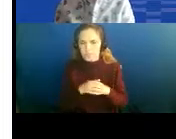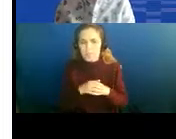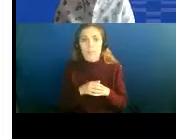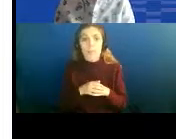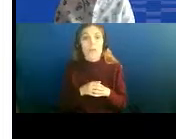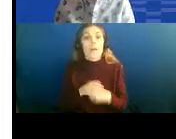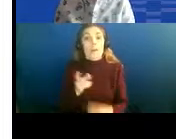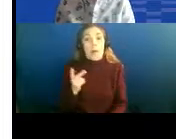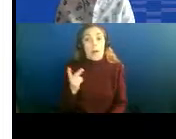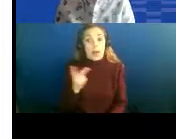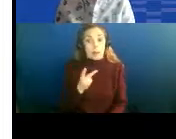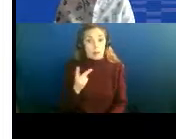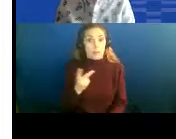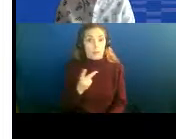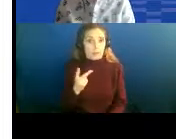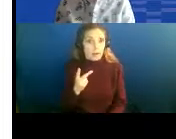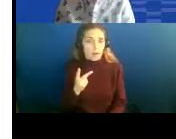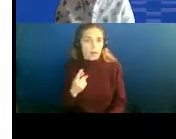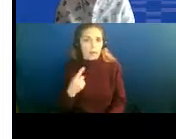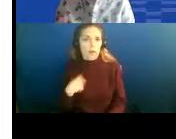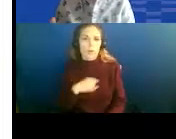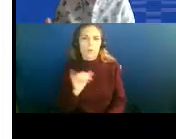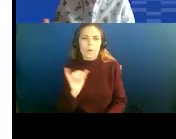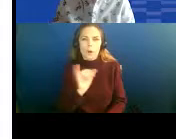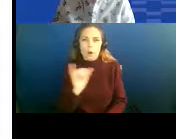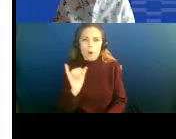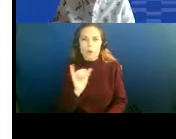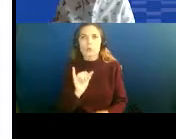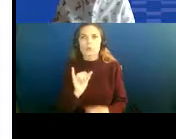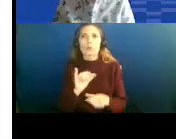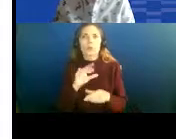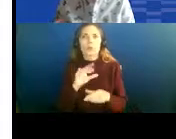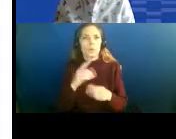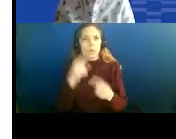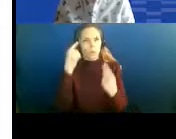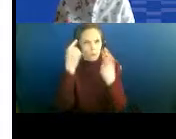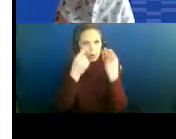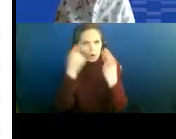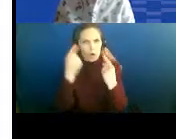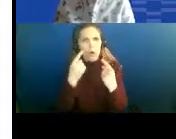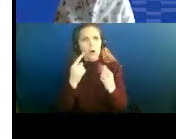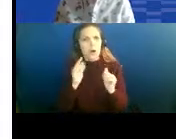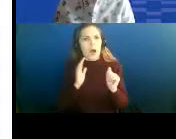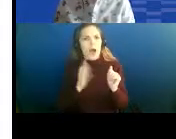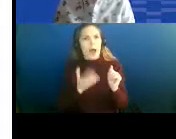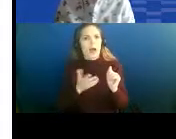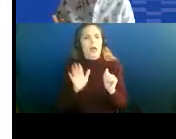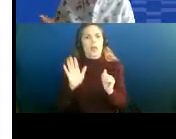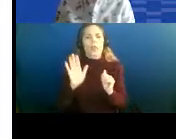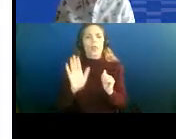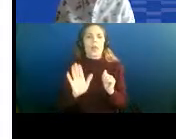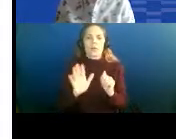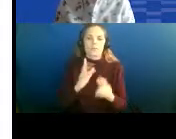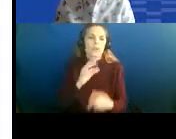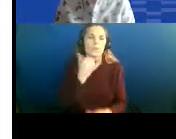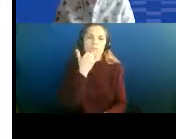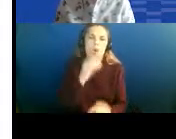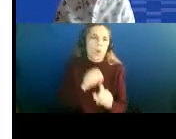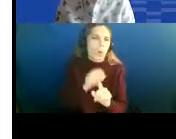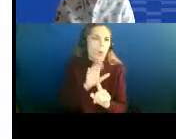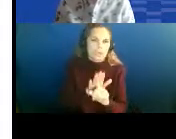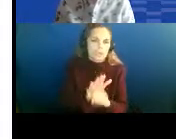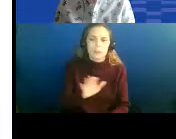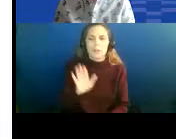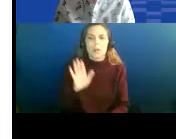our orientation towards the research, what's our ethical orientation, conceptual orientation, what kind of